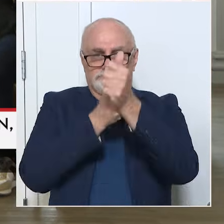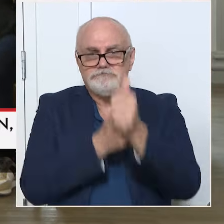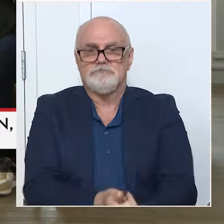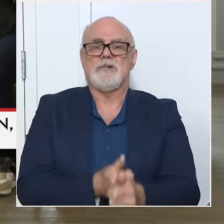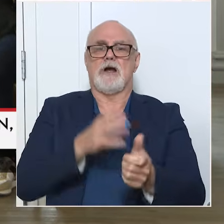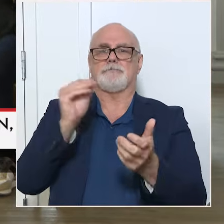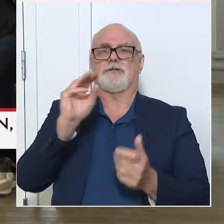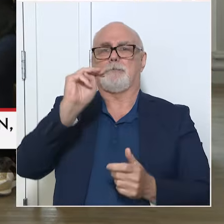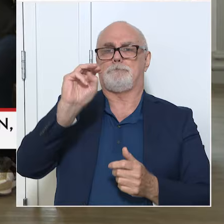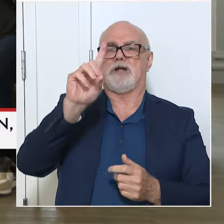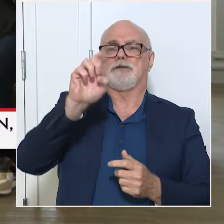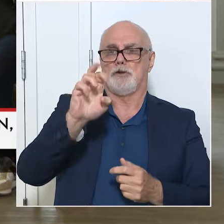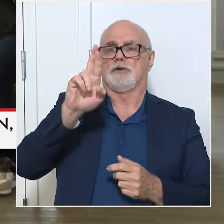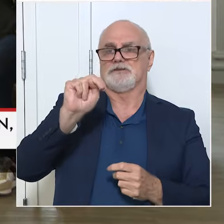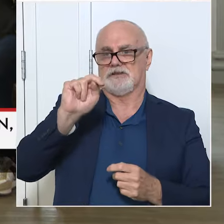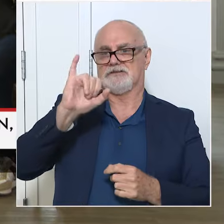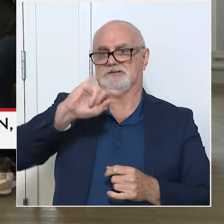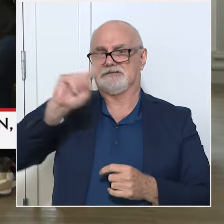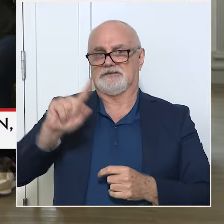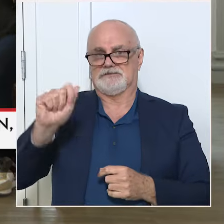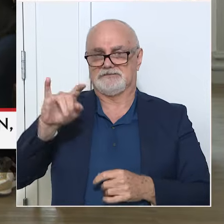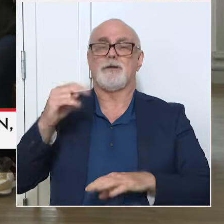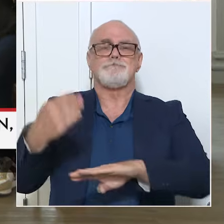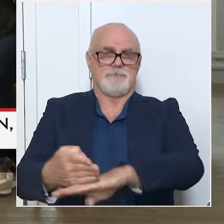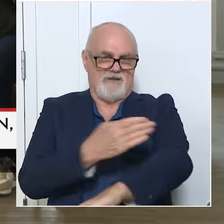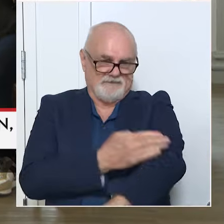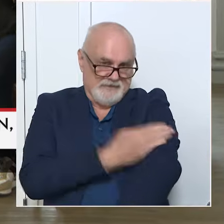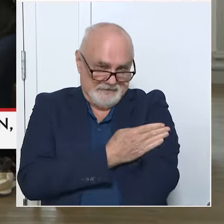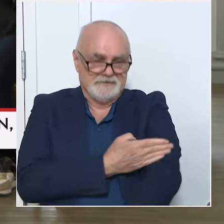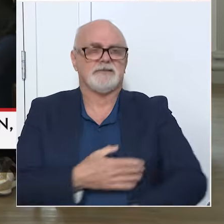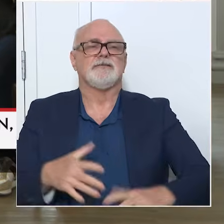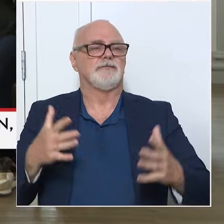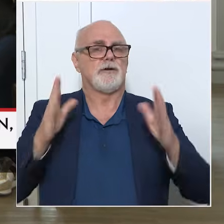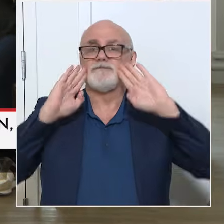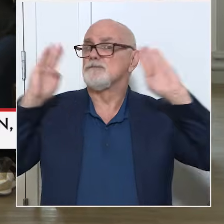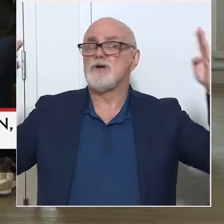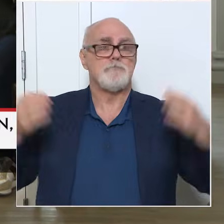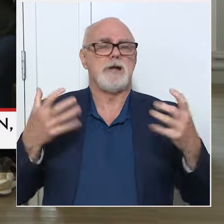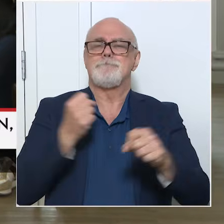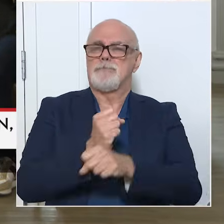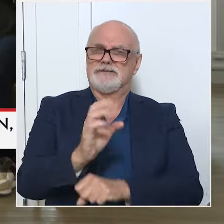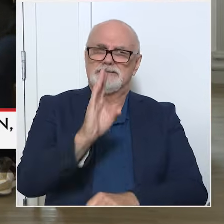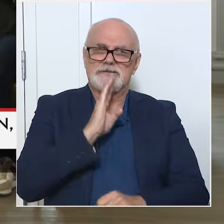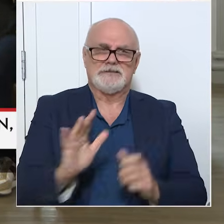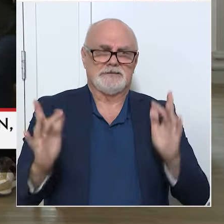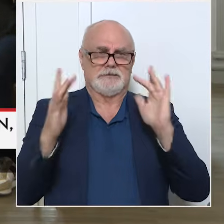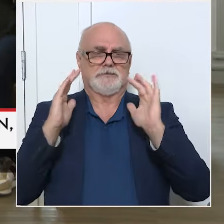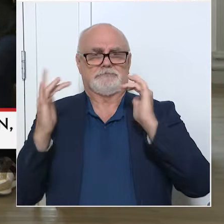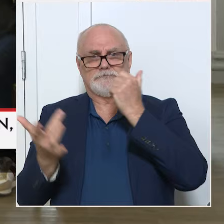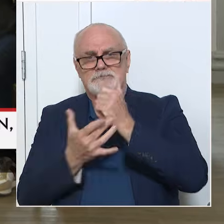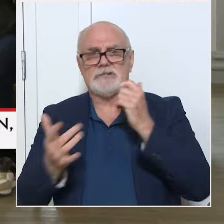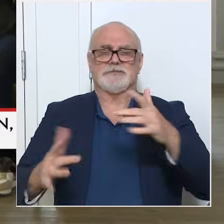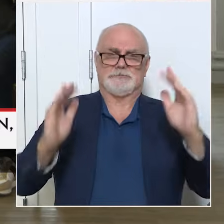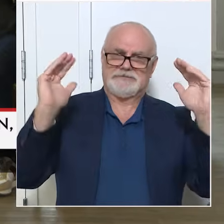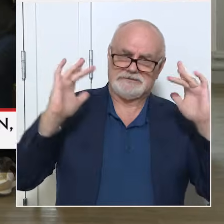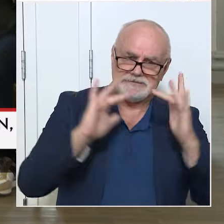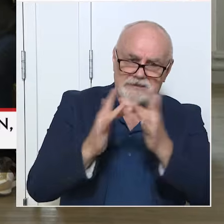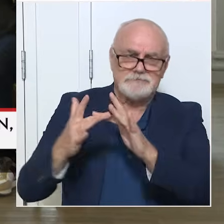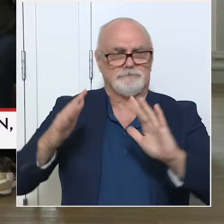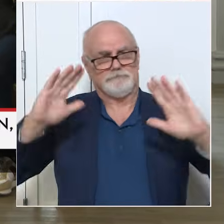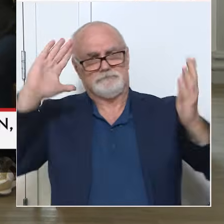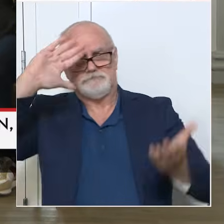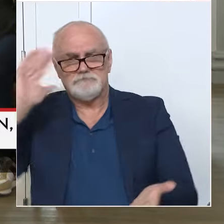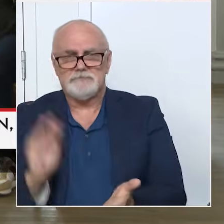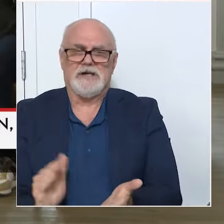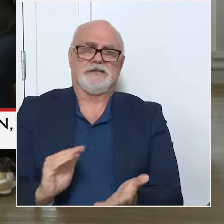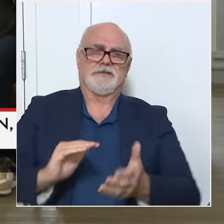addressing illegal vending. So I am also proud that other aspects of our growth agenda